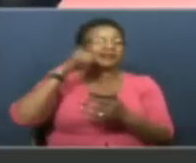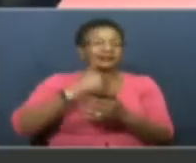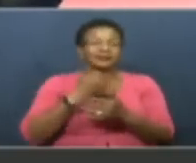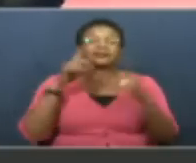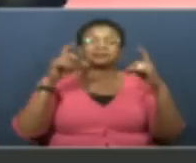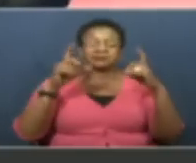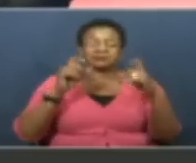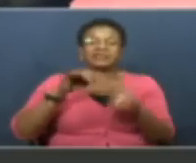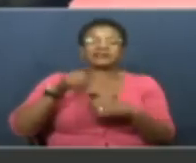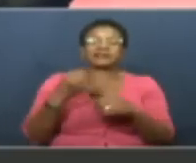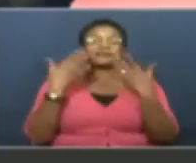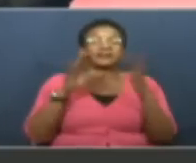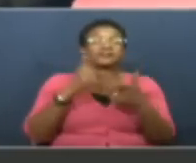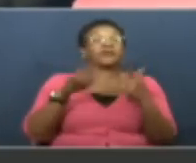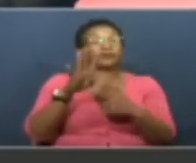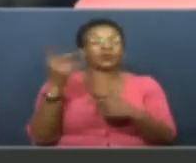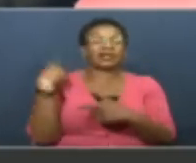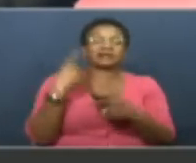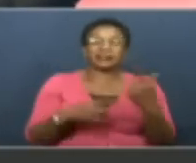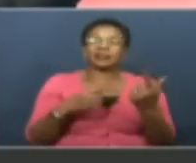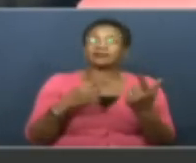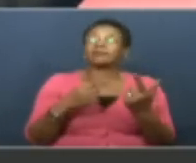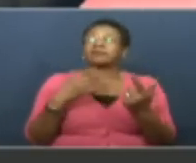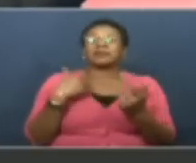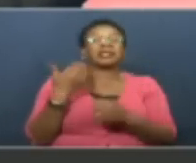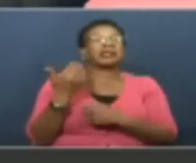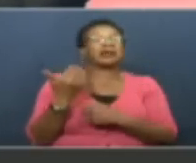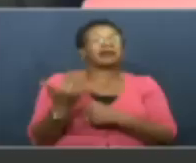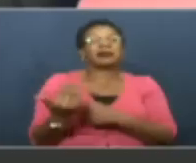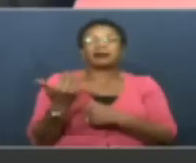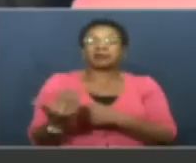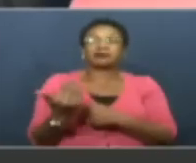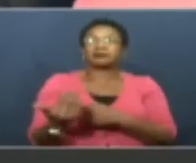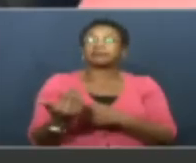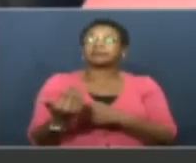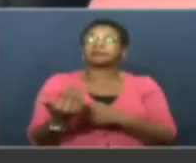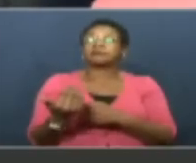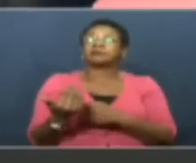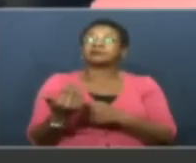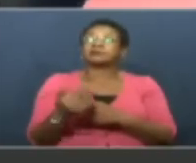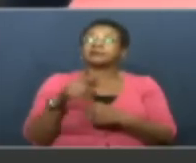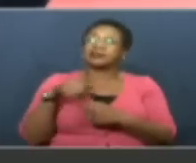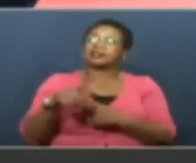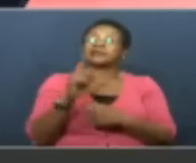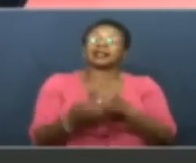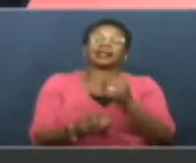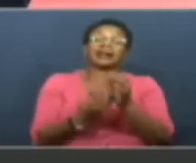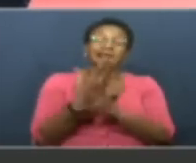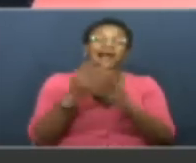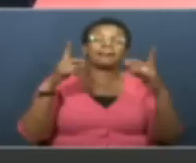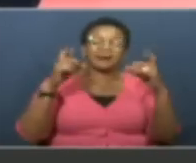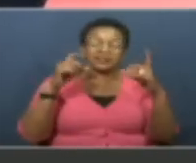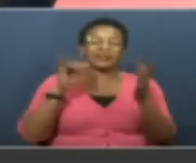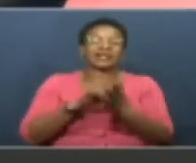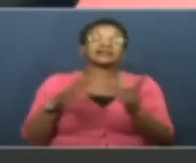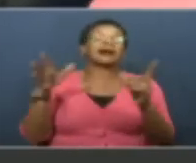he just cleared from four last year, Ian Kinuthia. So he's still really young. He's wondering what to do with his life. And he's created a picture that has captured the